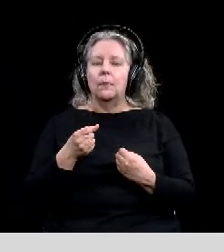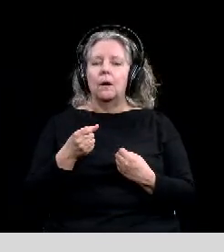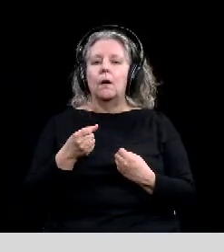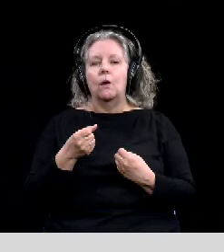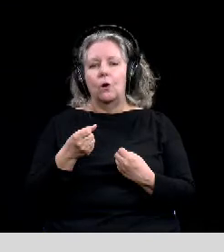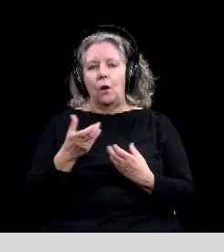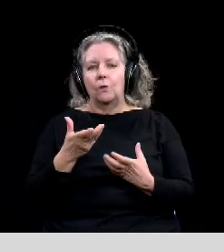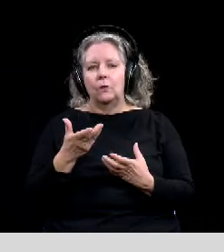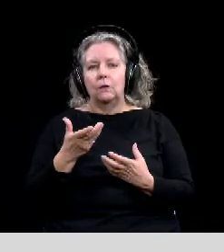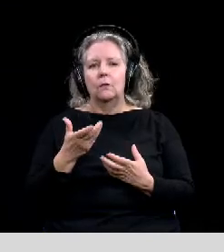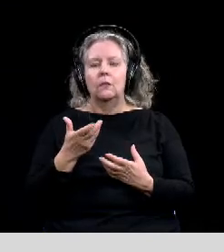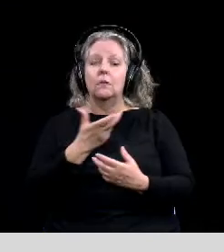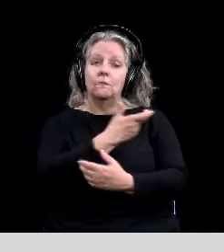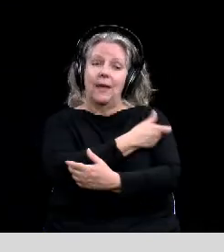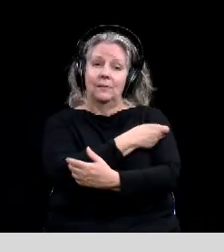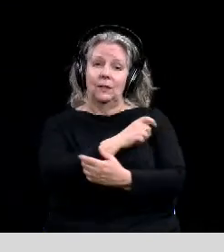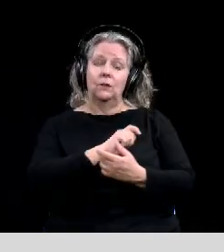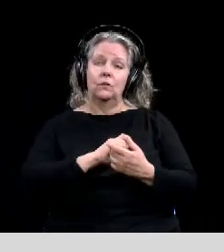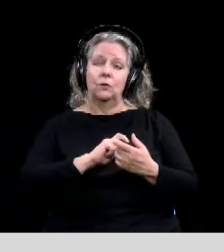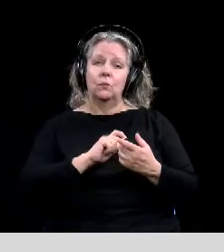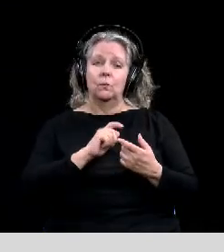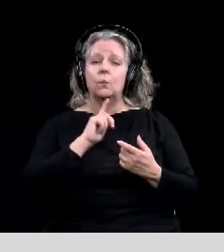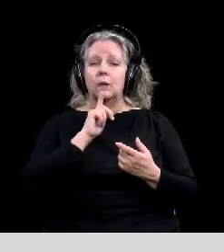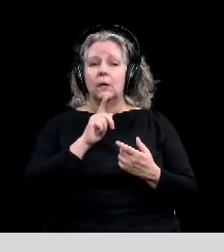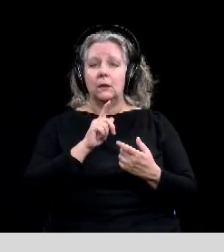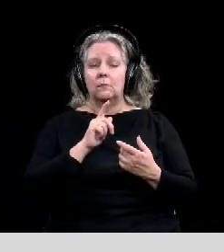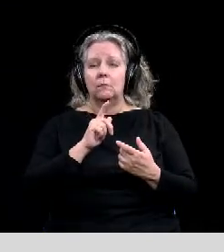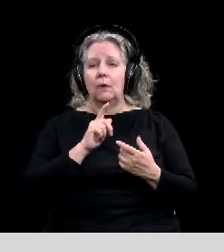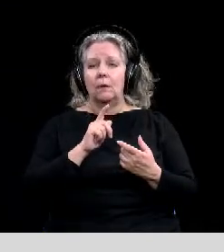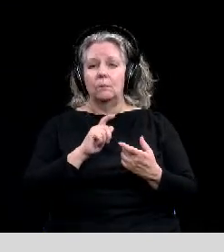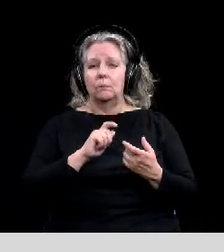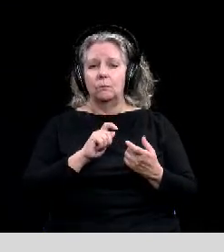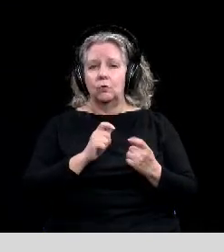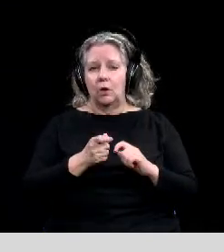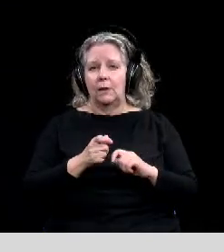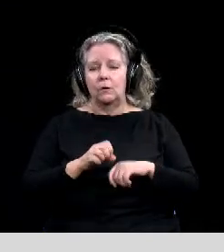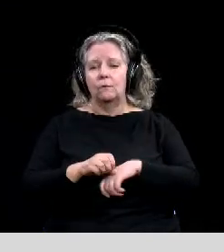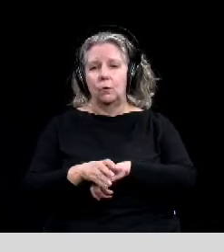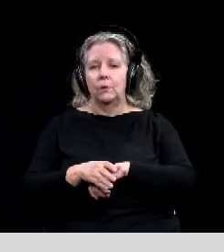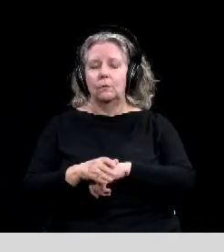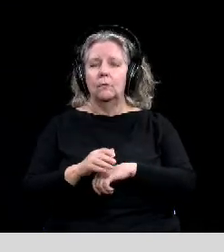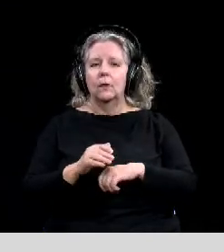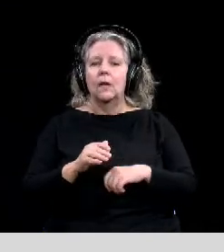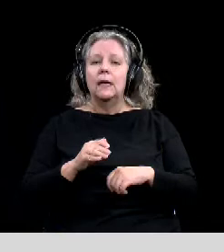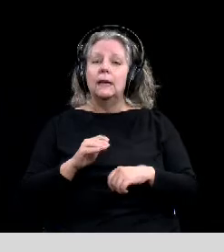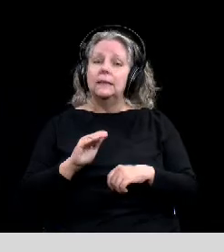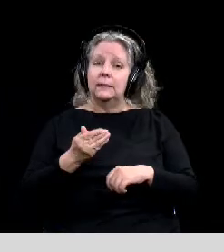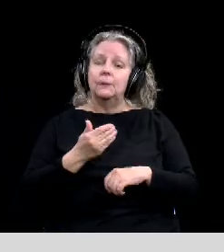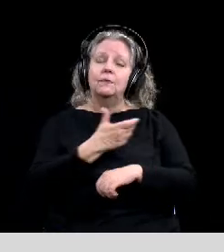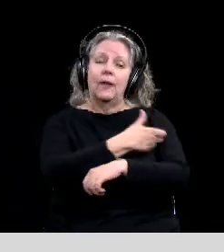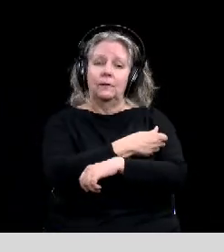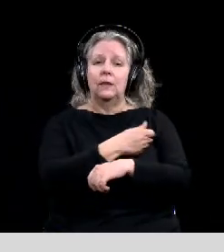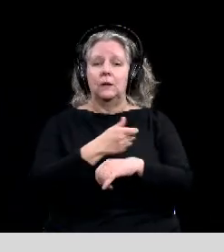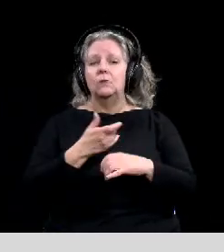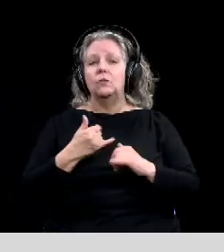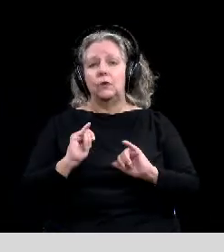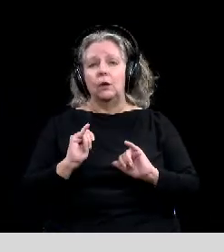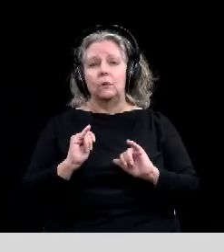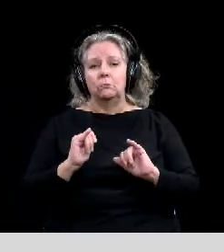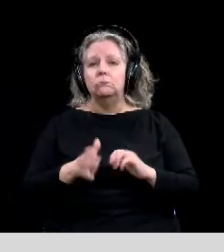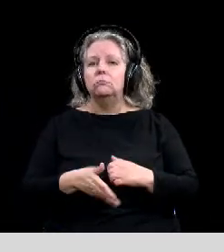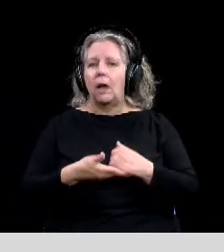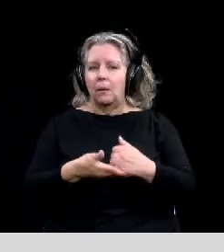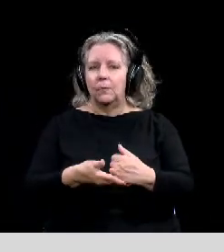hospitalization and death. But it may make the vaccine less